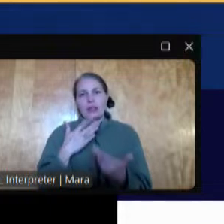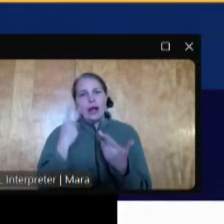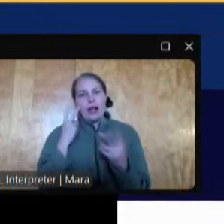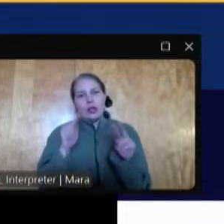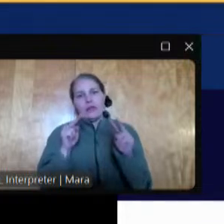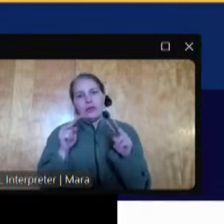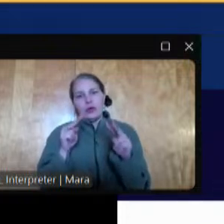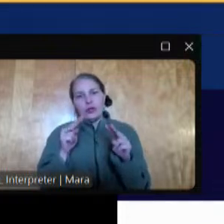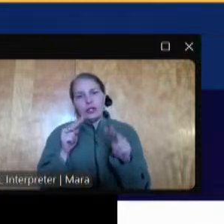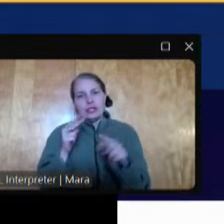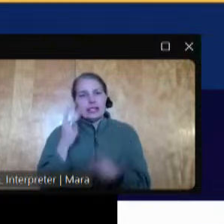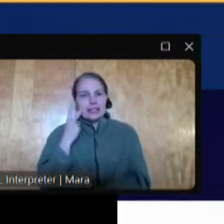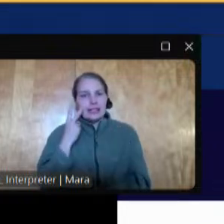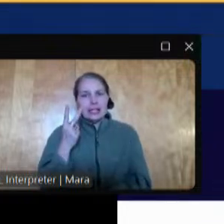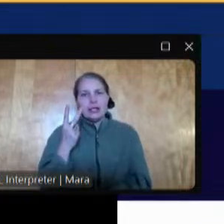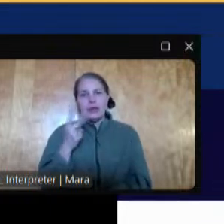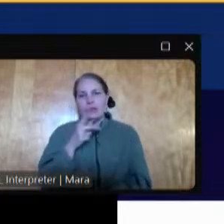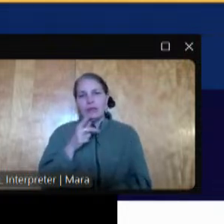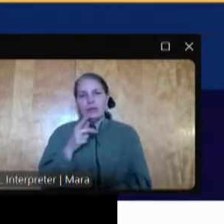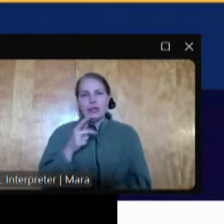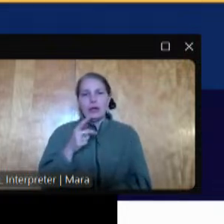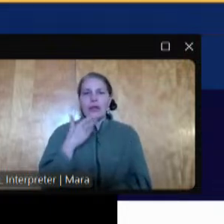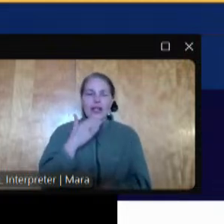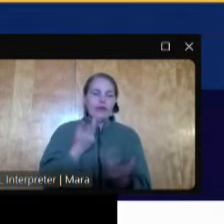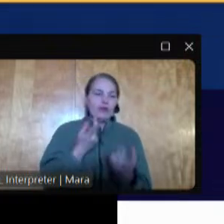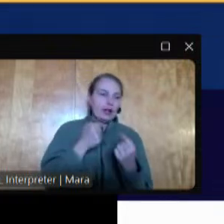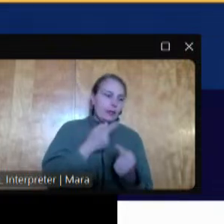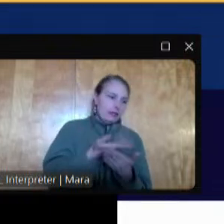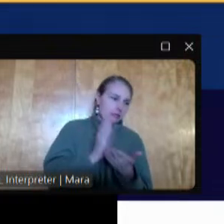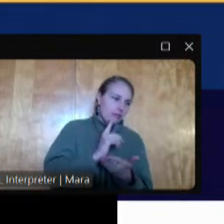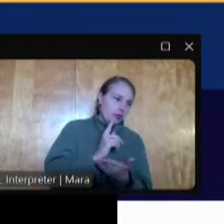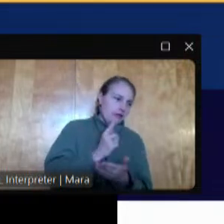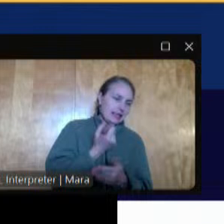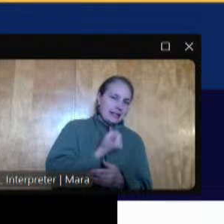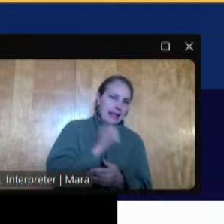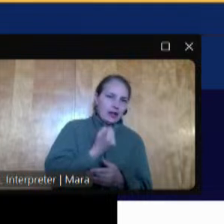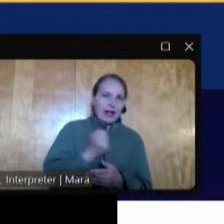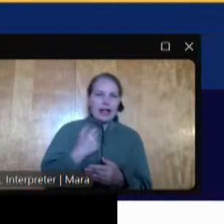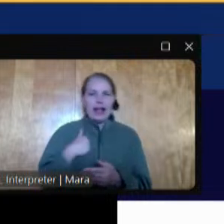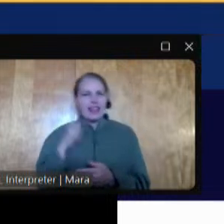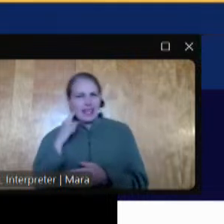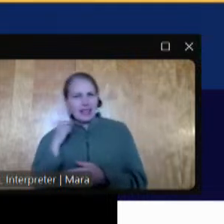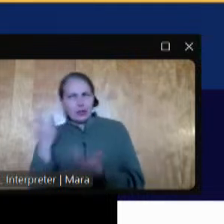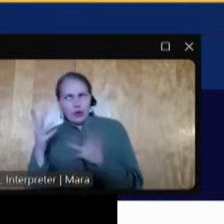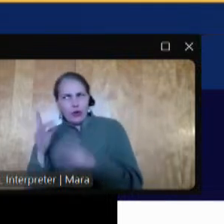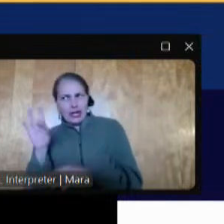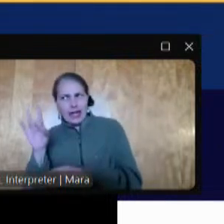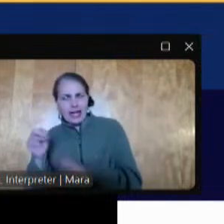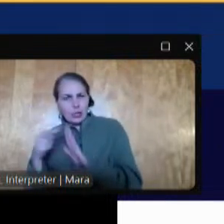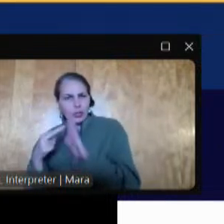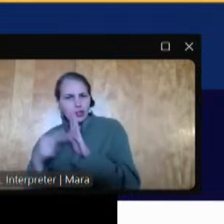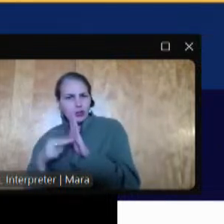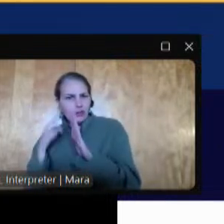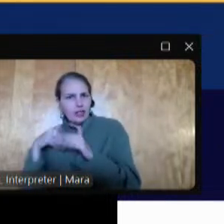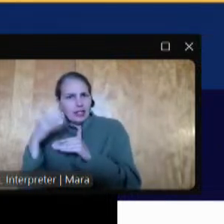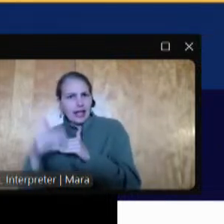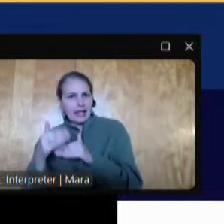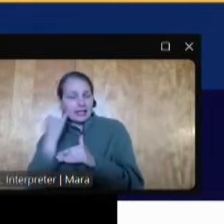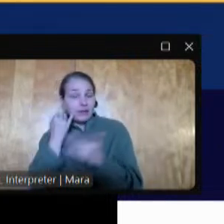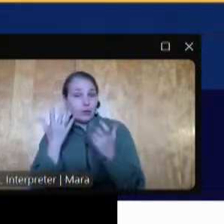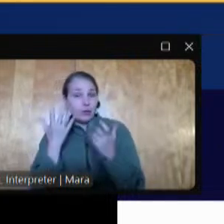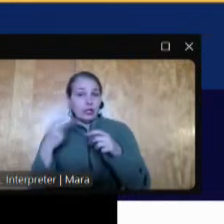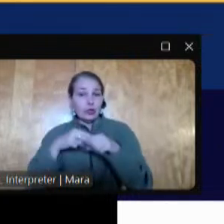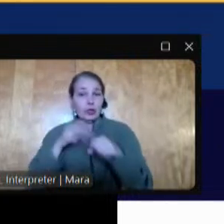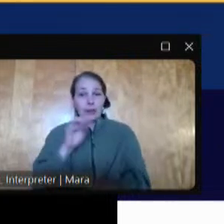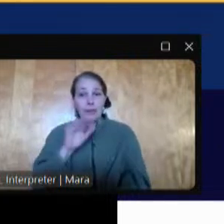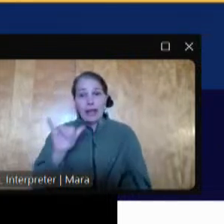people registered, and would love to have anybody else who'd like to attend on the 3rd join us. And then I know we have many people registered to join us virtually.